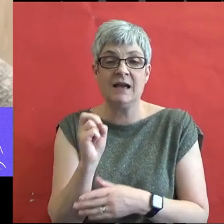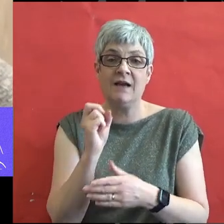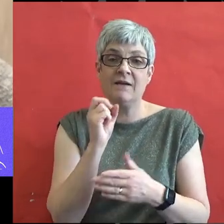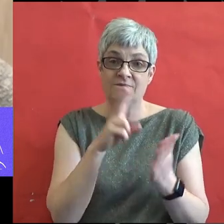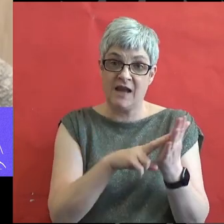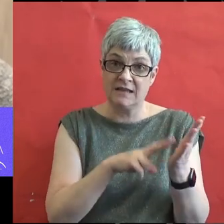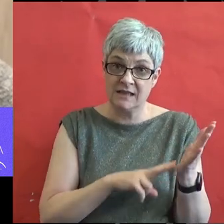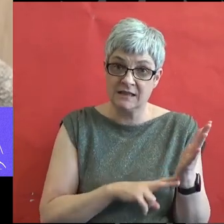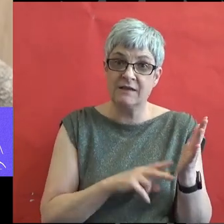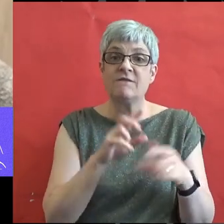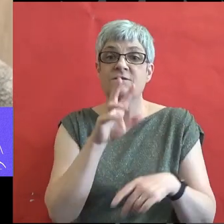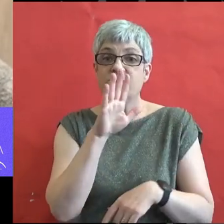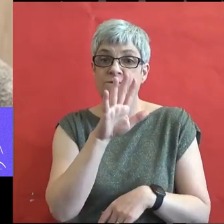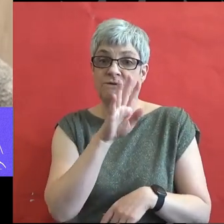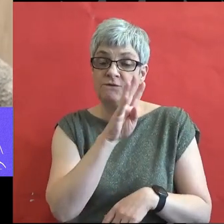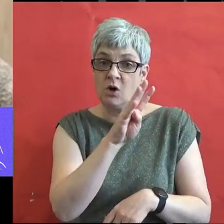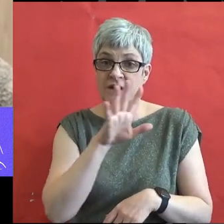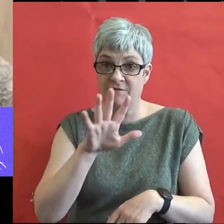to 47.